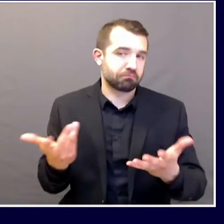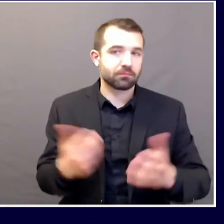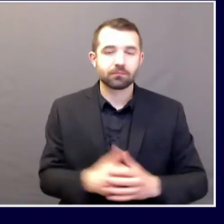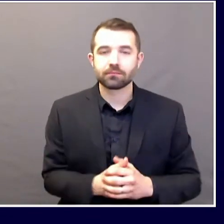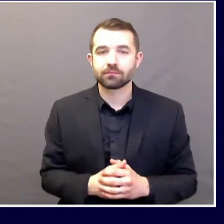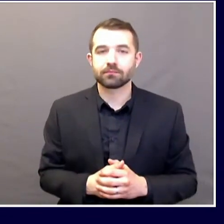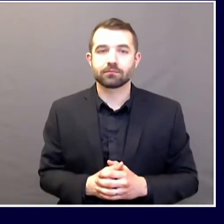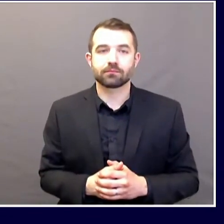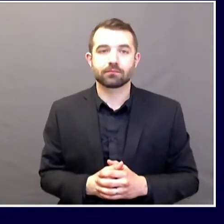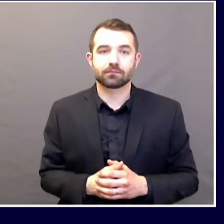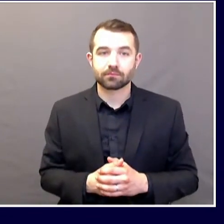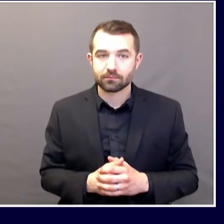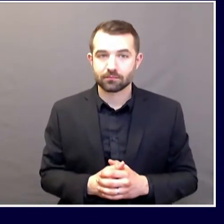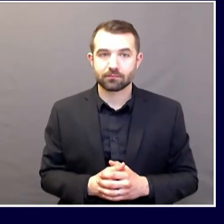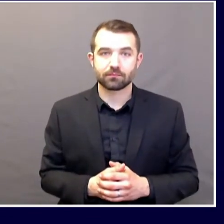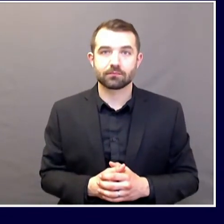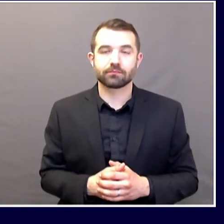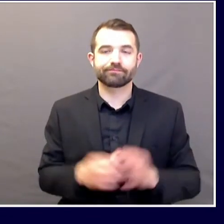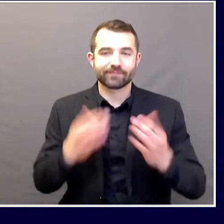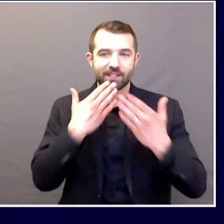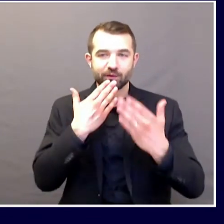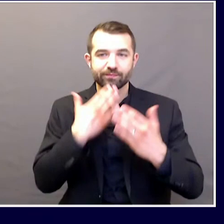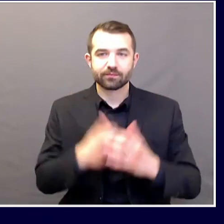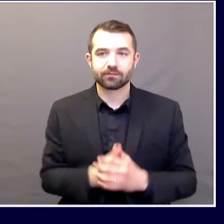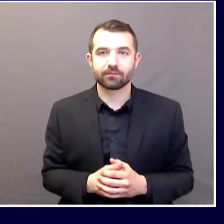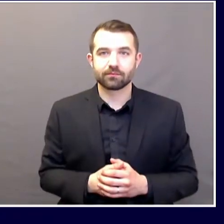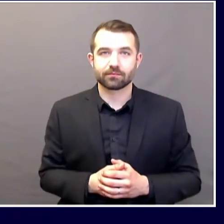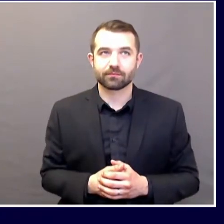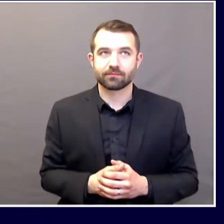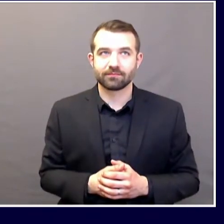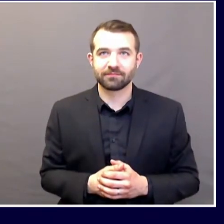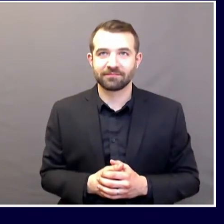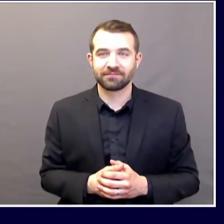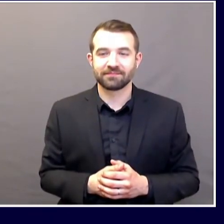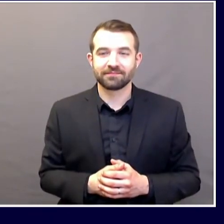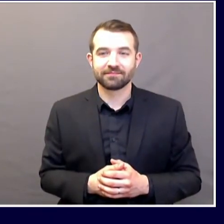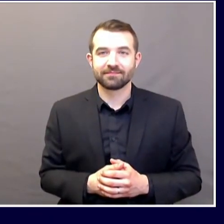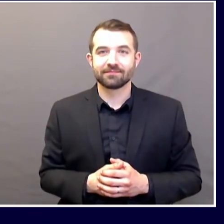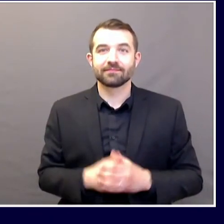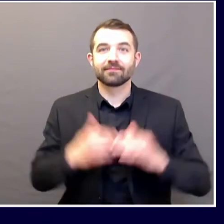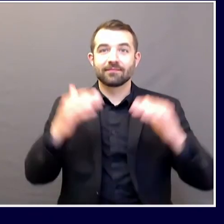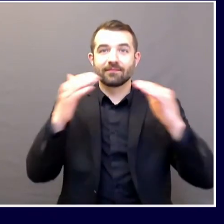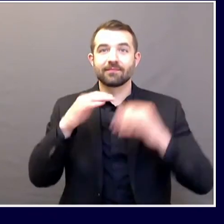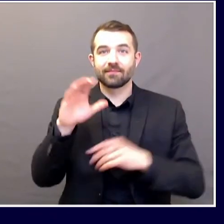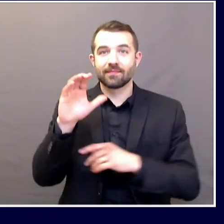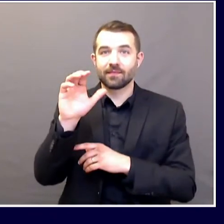Let me turn over. Thank you. You bet, Patrick. Let me turn it over to Caitlin Andrews next.